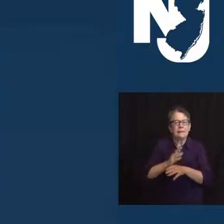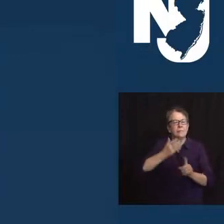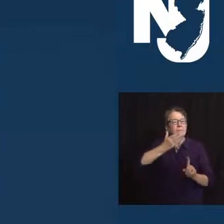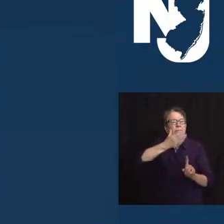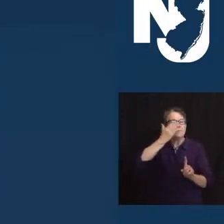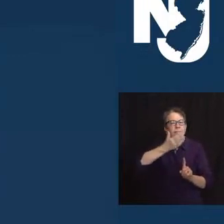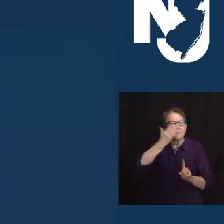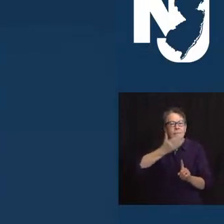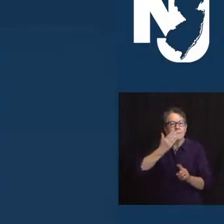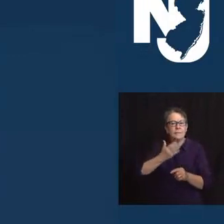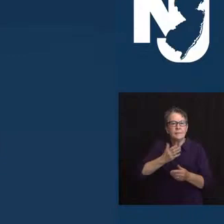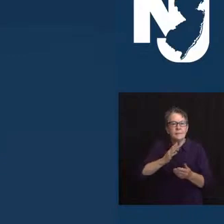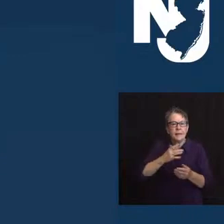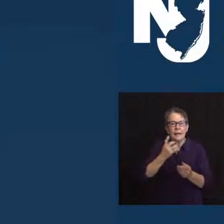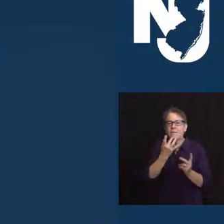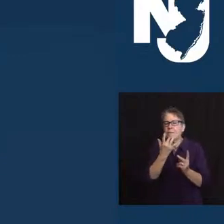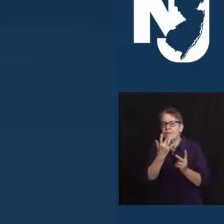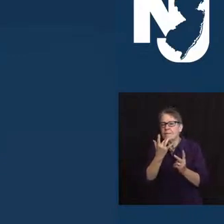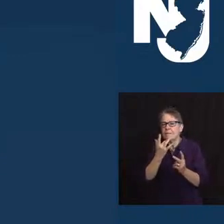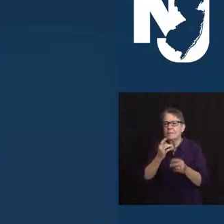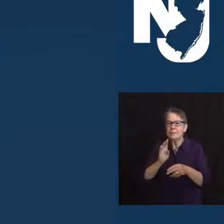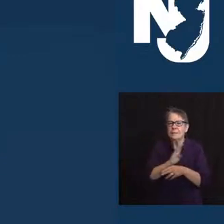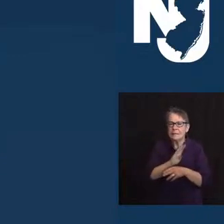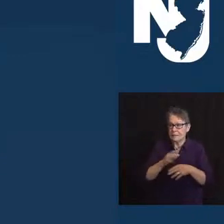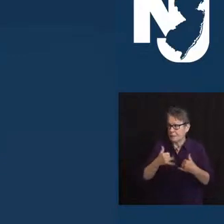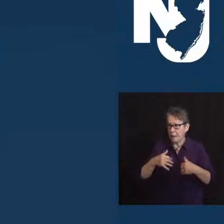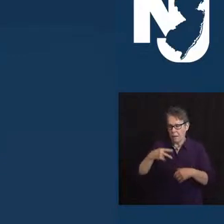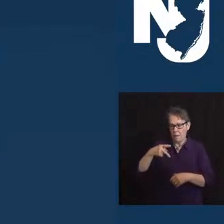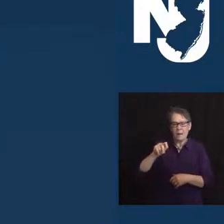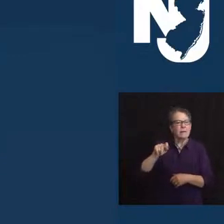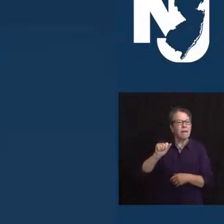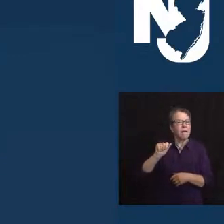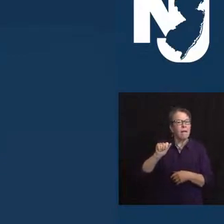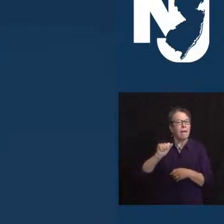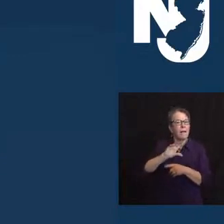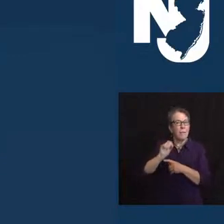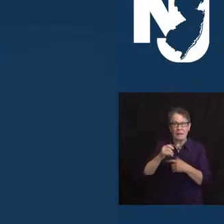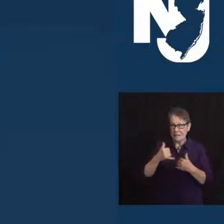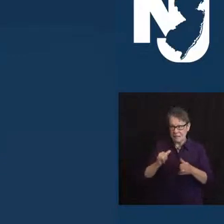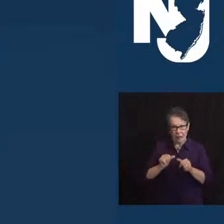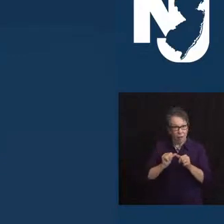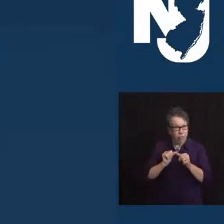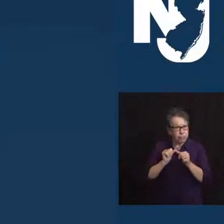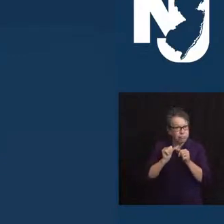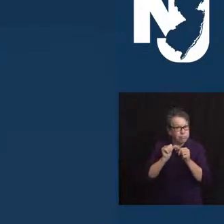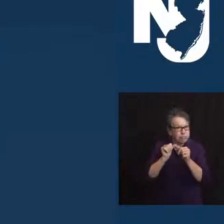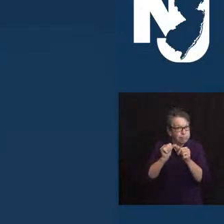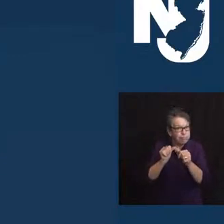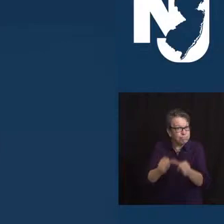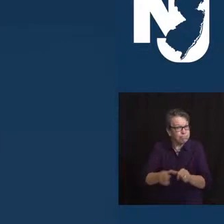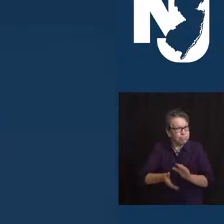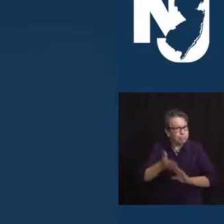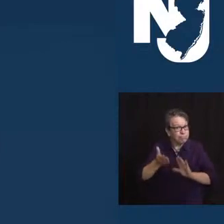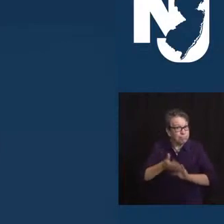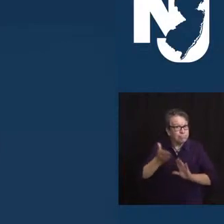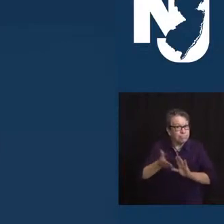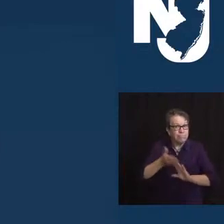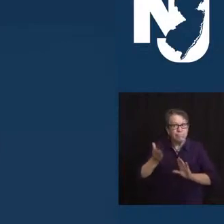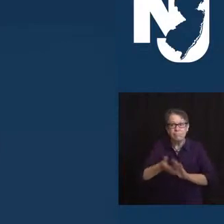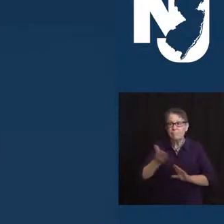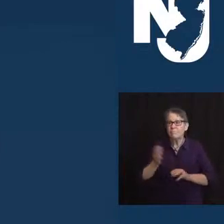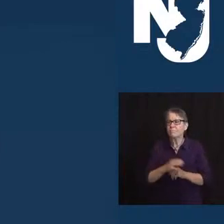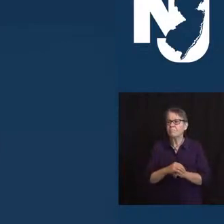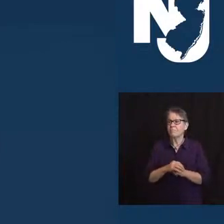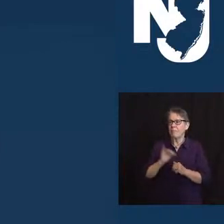to this day as a New Jersey company, and that is because of George's singular efforts and commitment. As successful as Penta